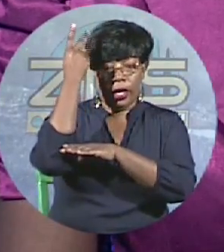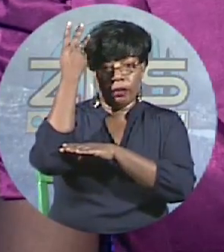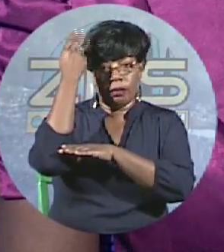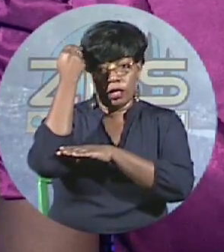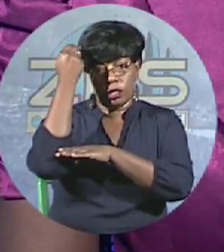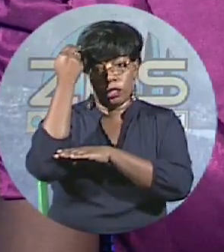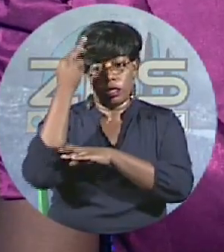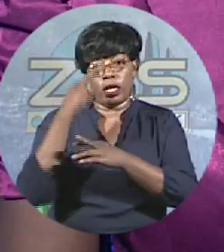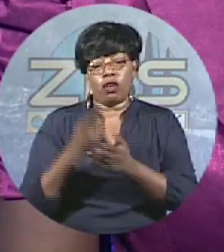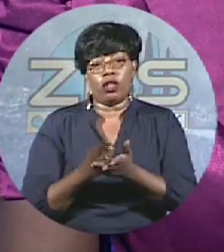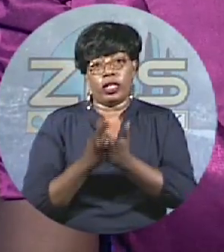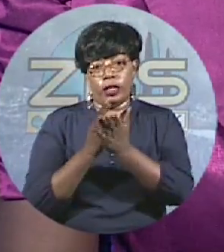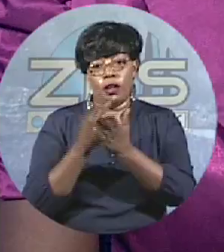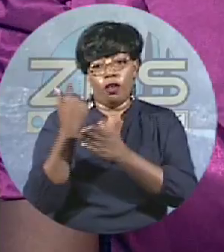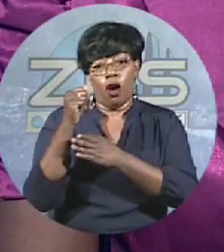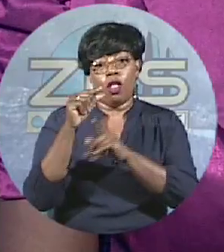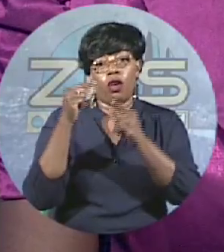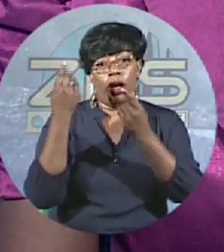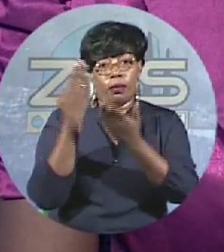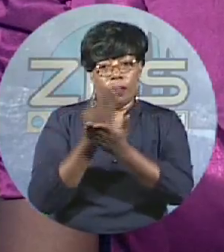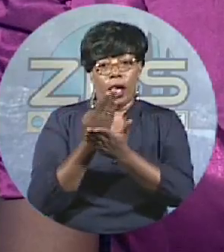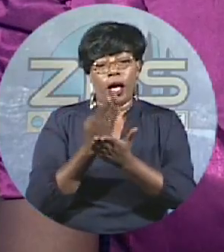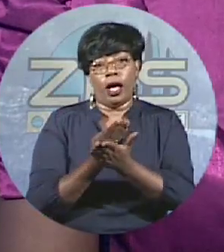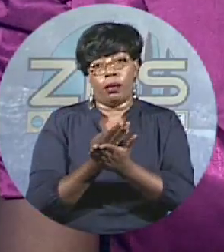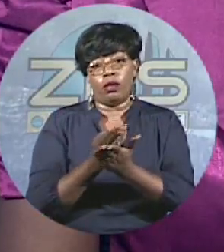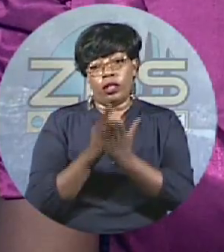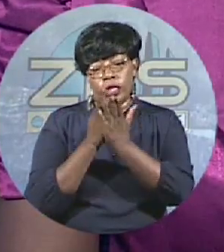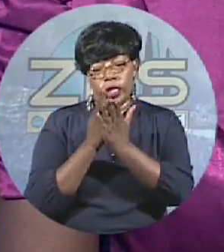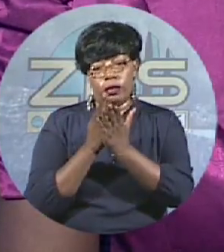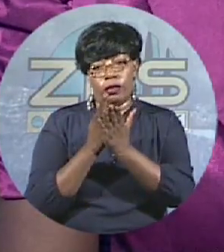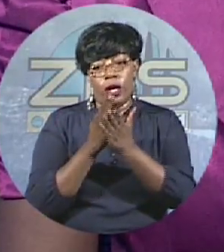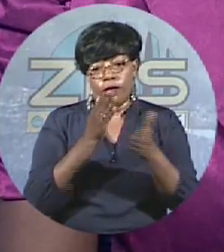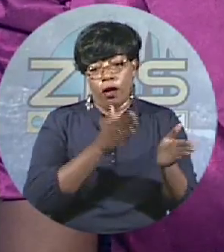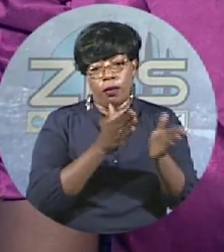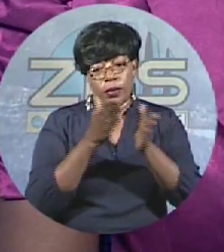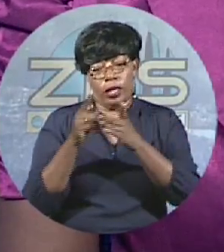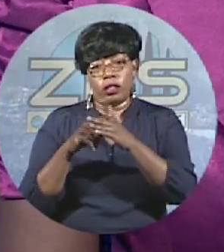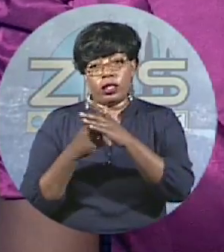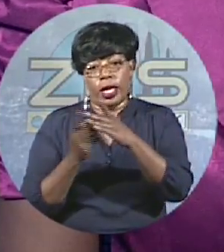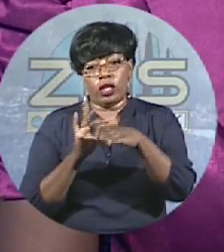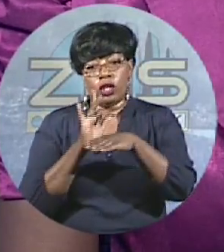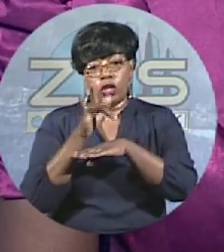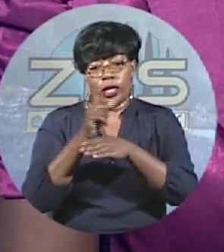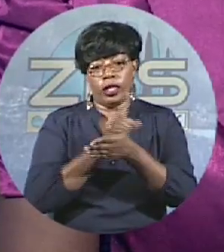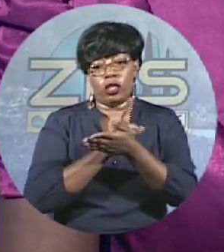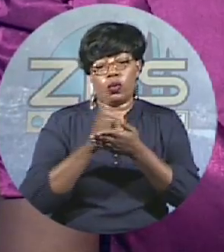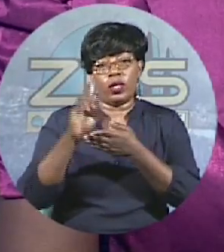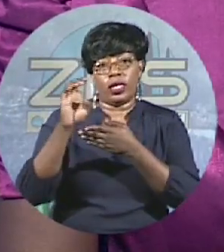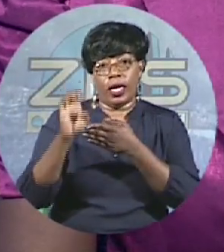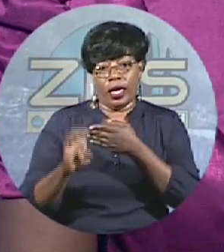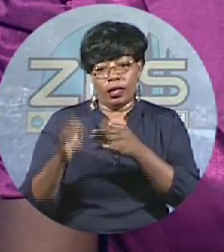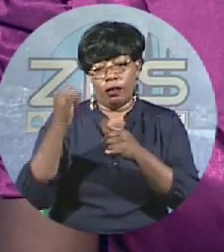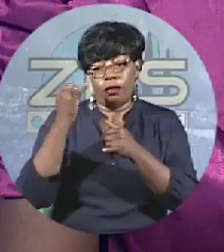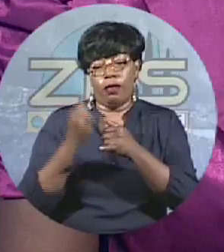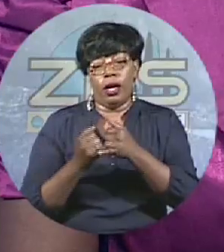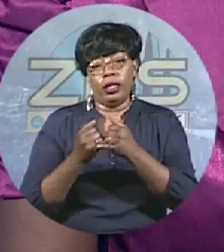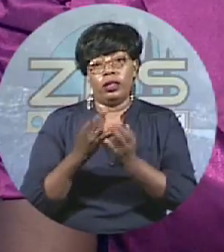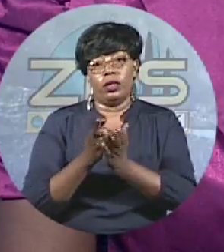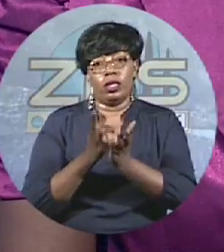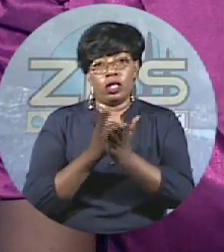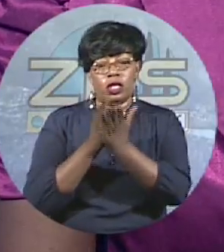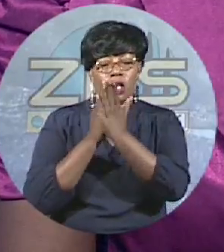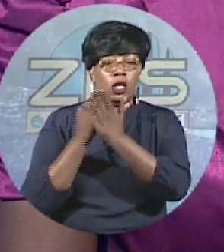announced relief for the Grand Bahama economy with a series of plans to be initiated as early as this weekend, finally restoring hotel